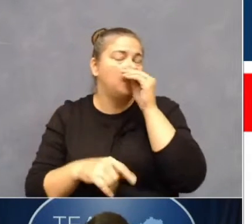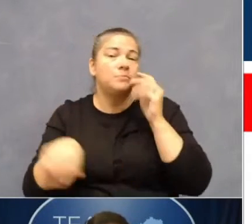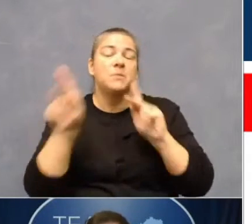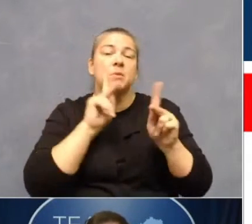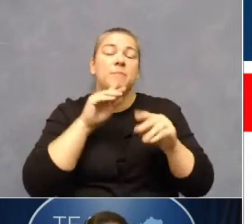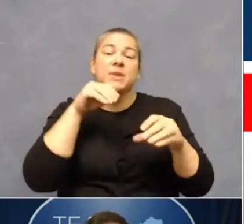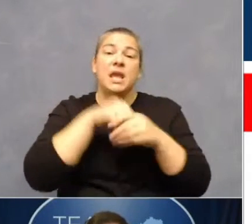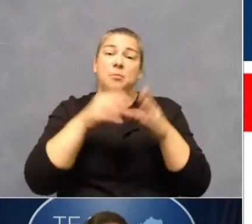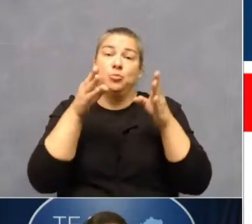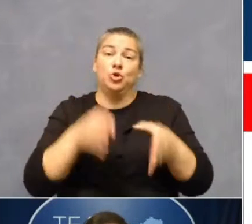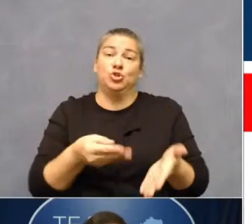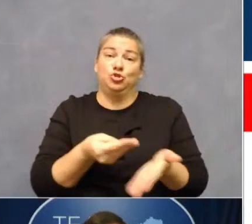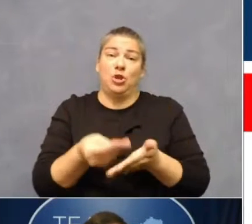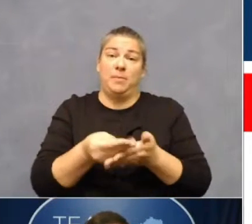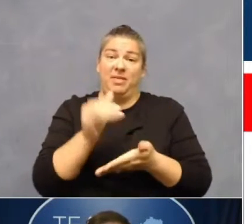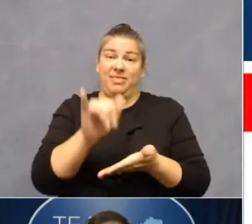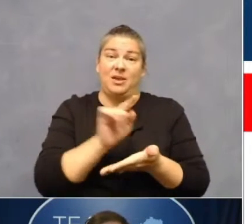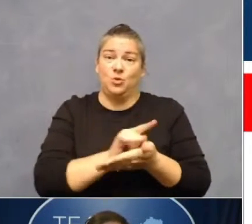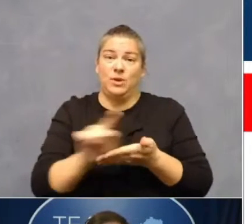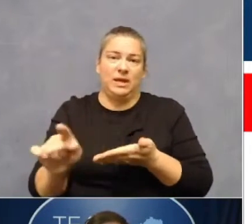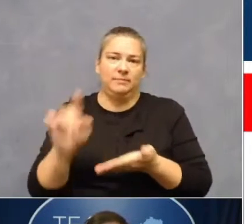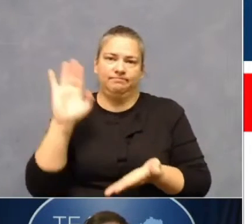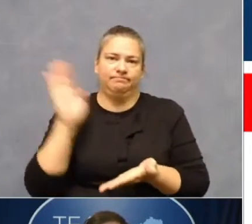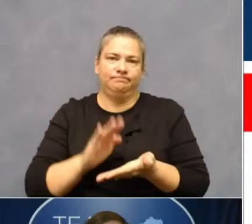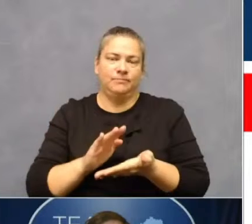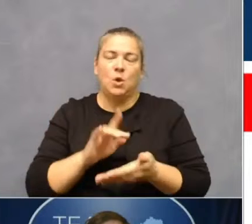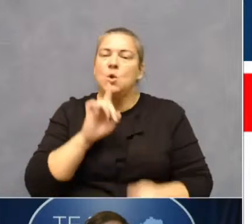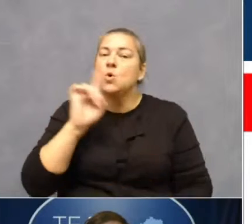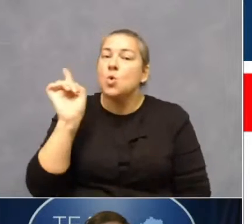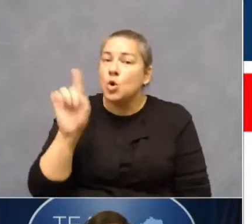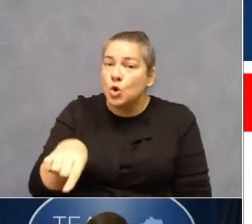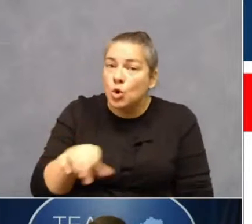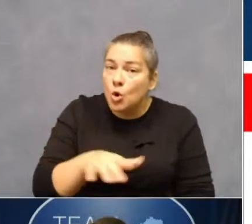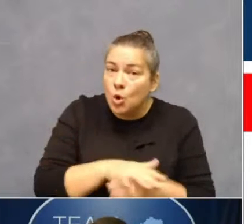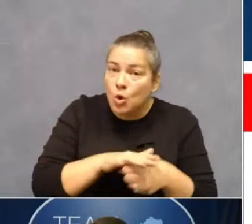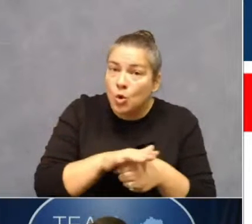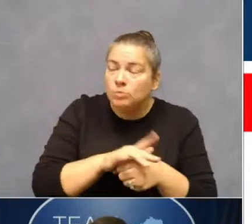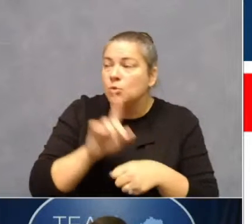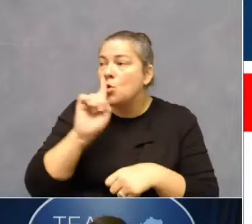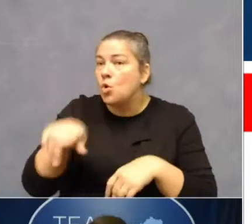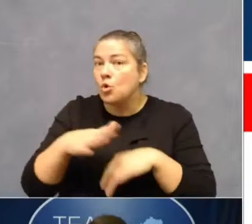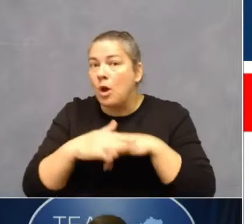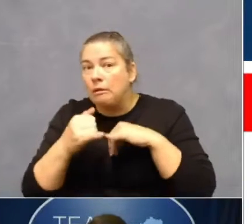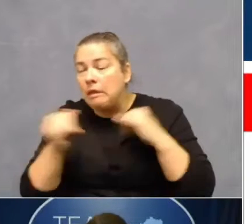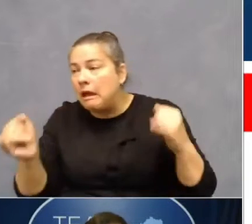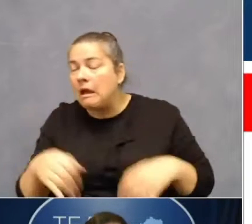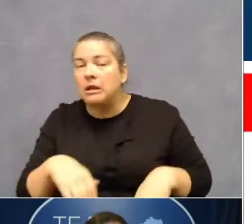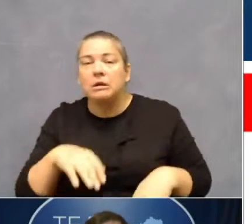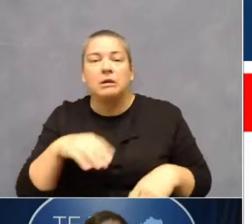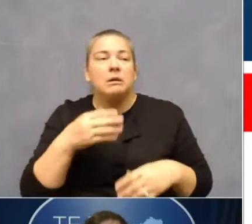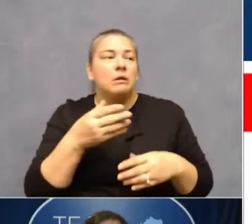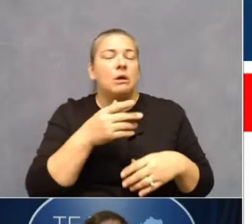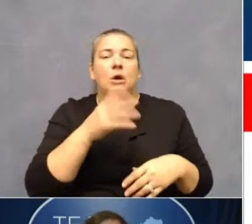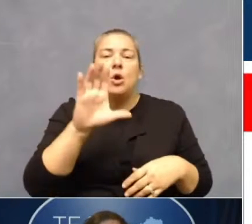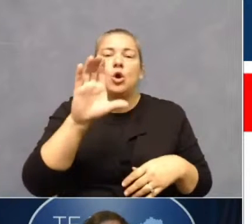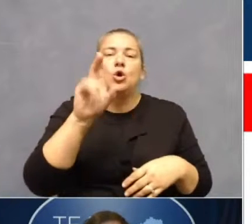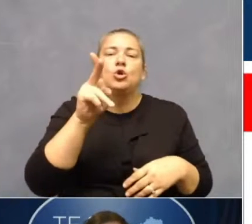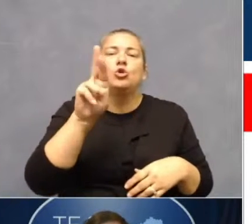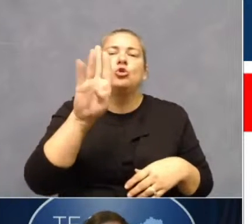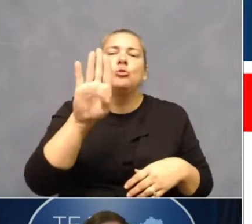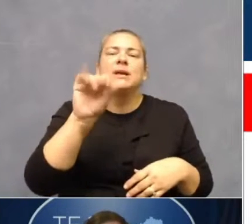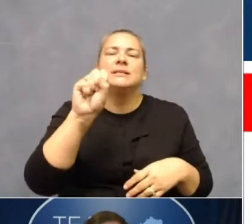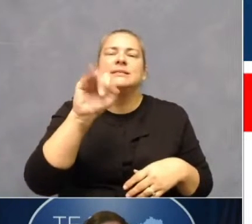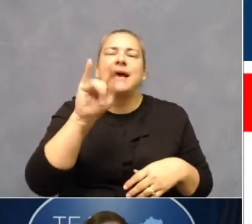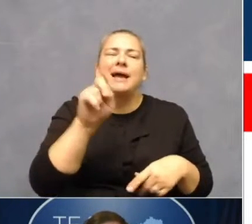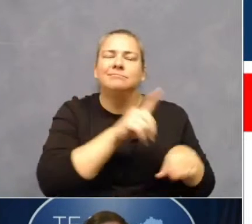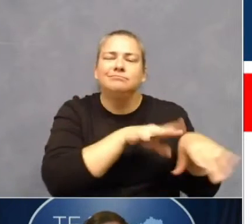for that week. Please order local, but order online, pick it up curbside. Continue to support your local